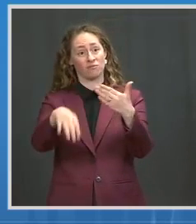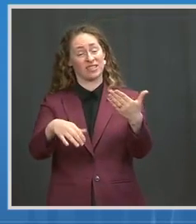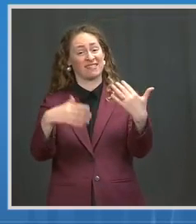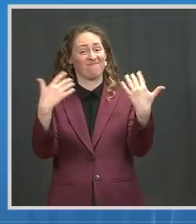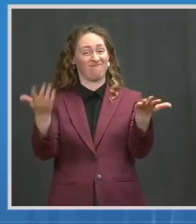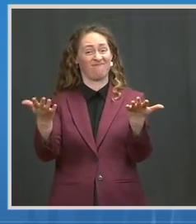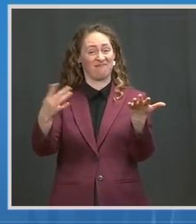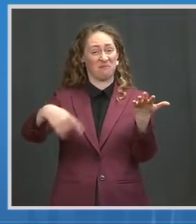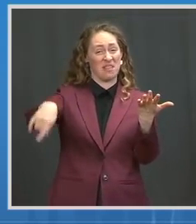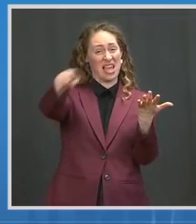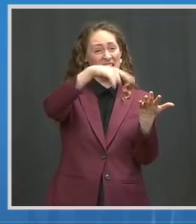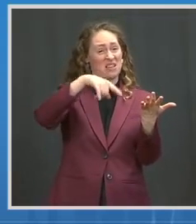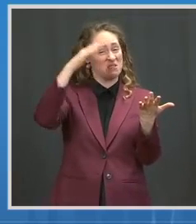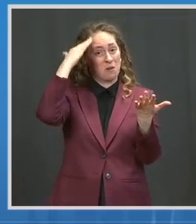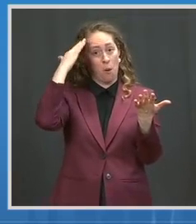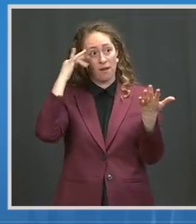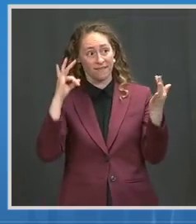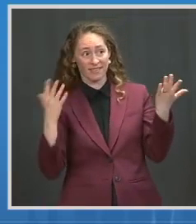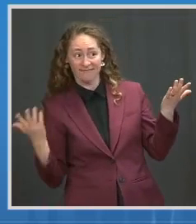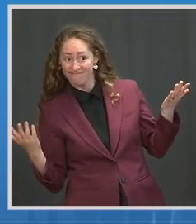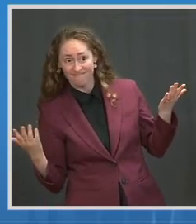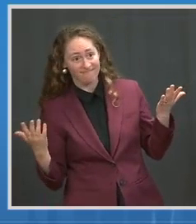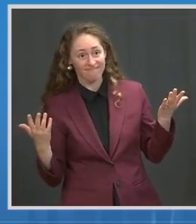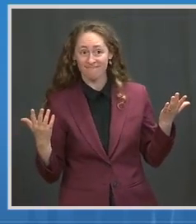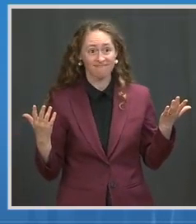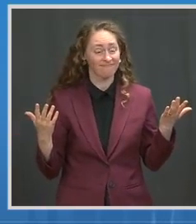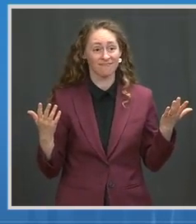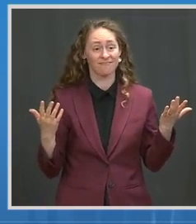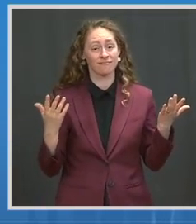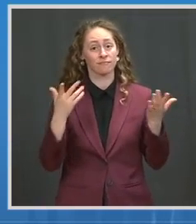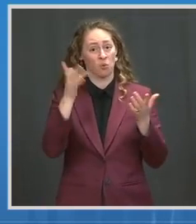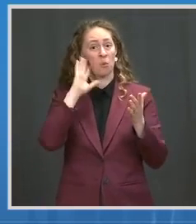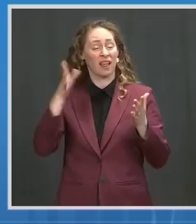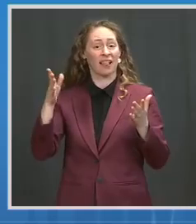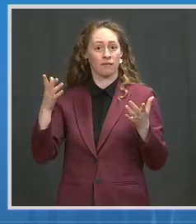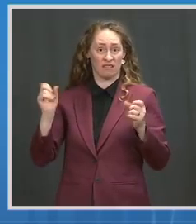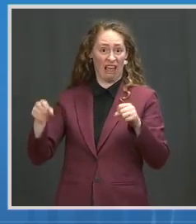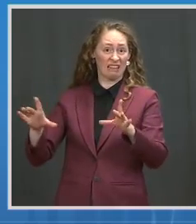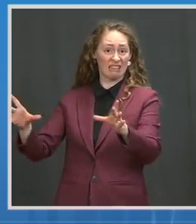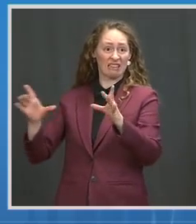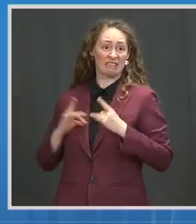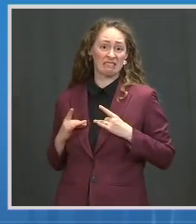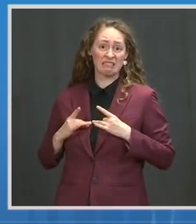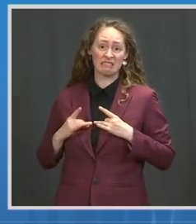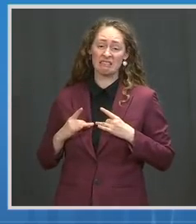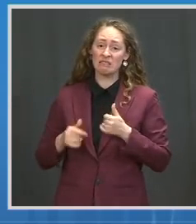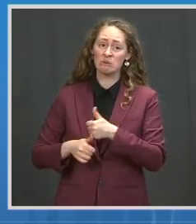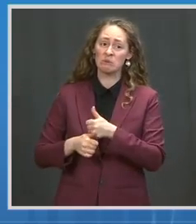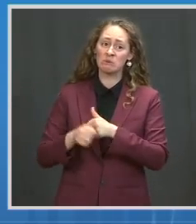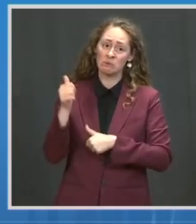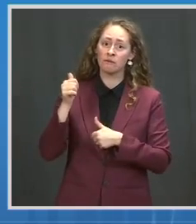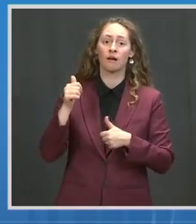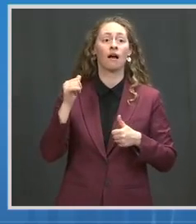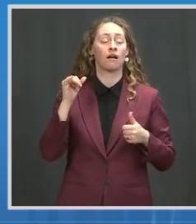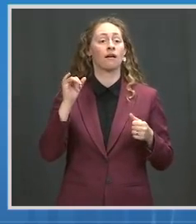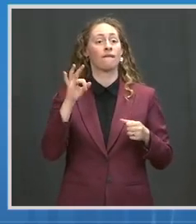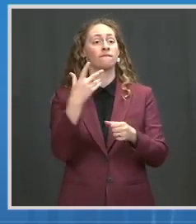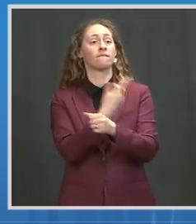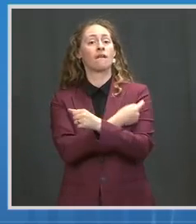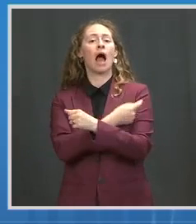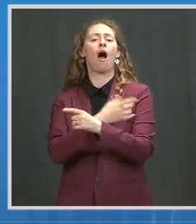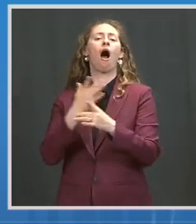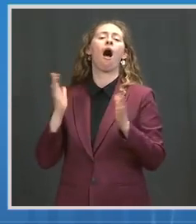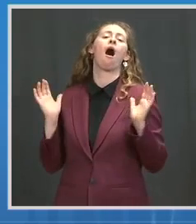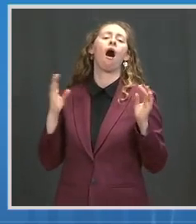you don't get vaccinated, you are at risk. If you get vaccinated, you dramatically